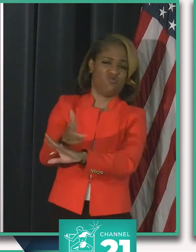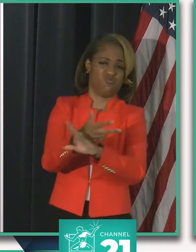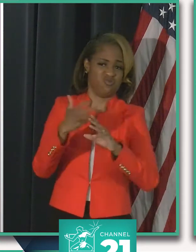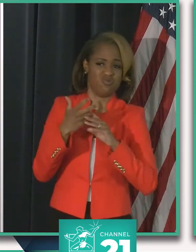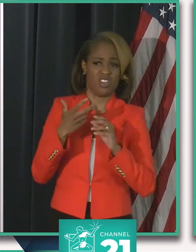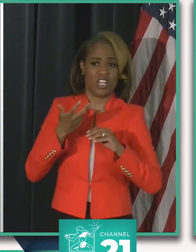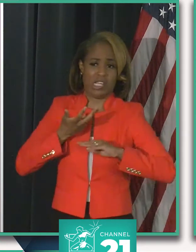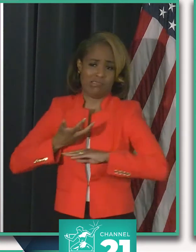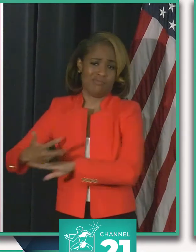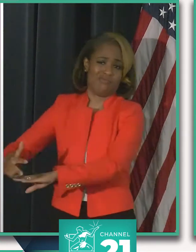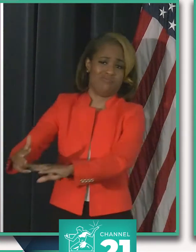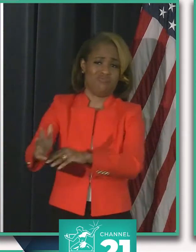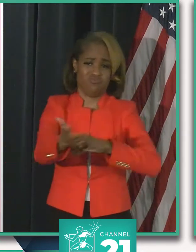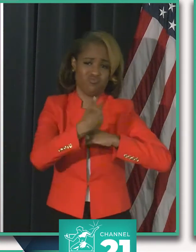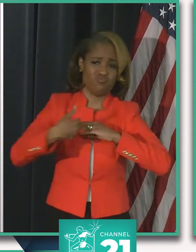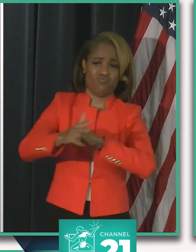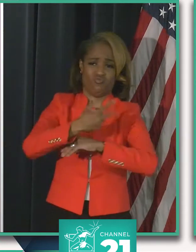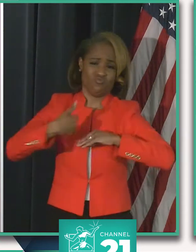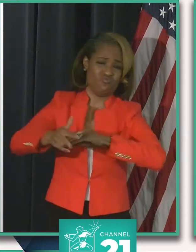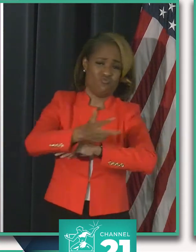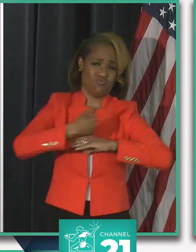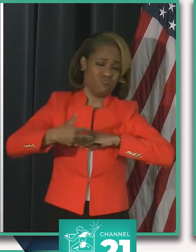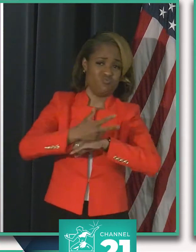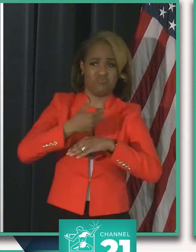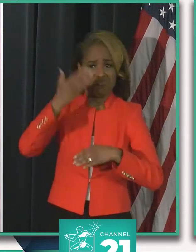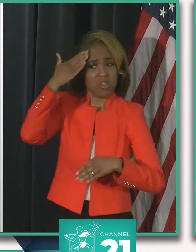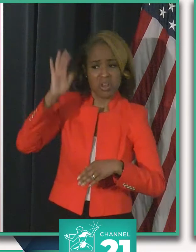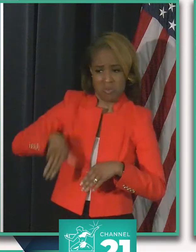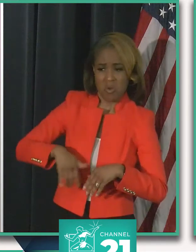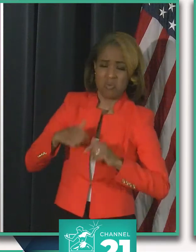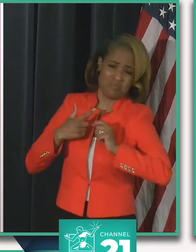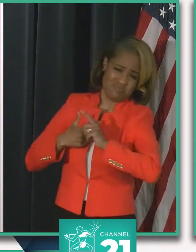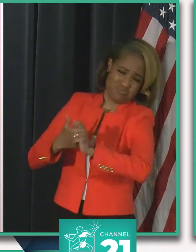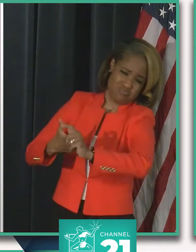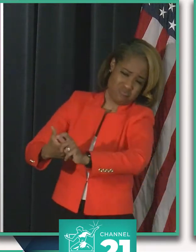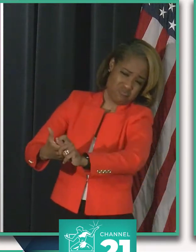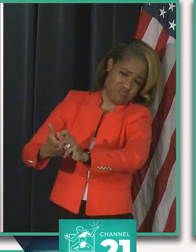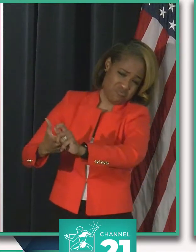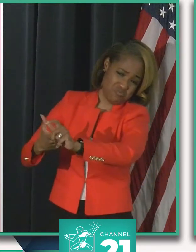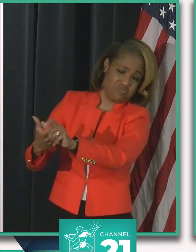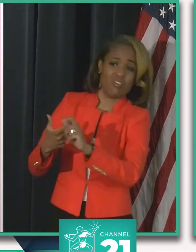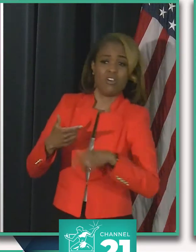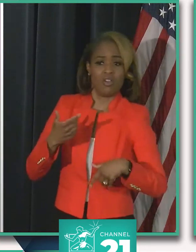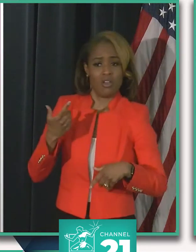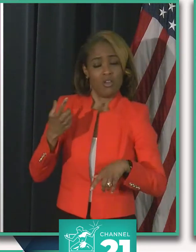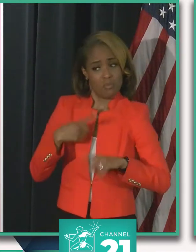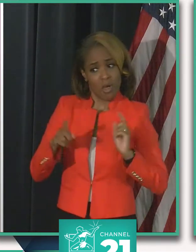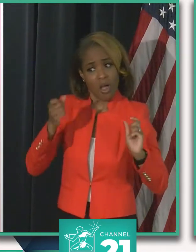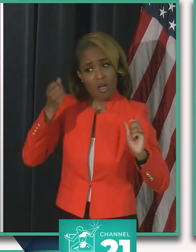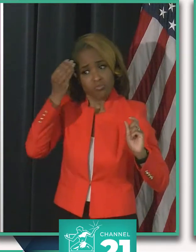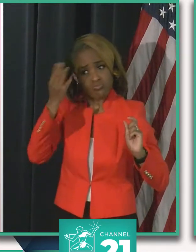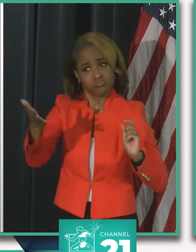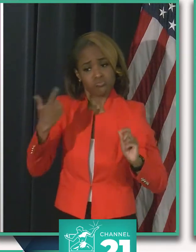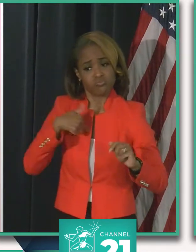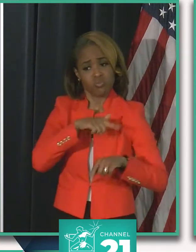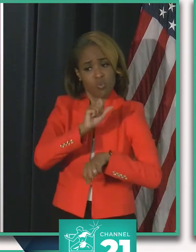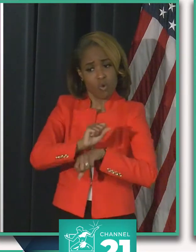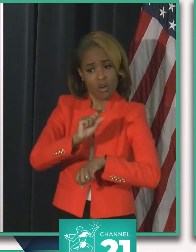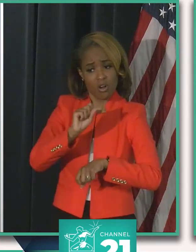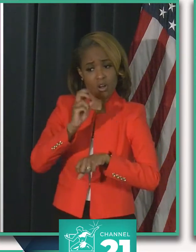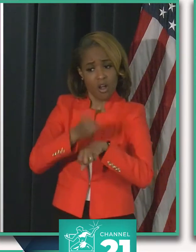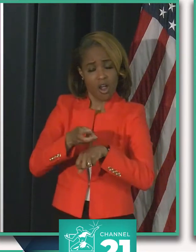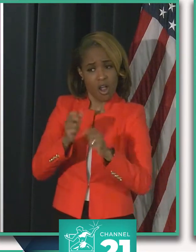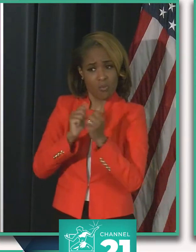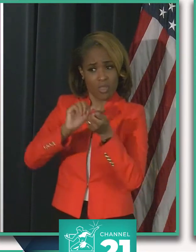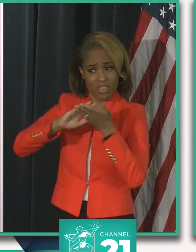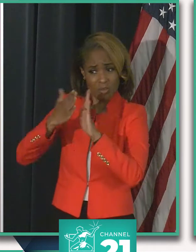drifting or the 360s, the circles in the street, the speeding. And we've been working very hard with our community.